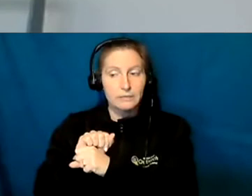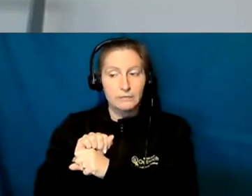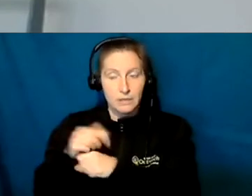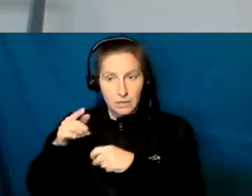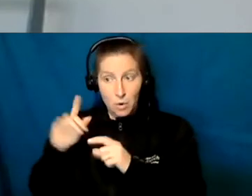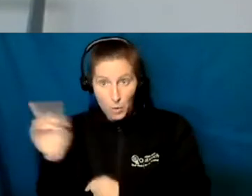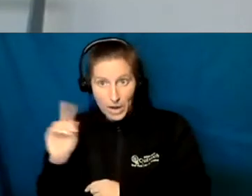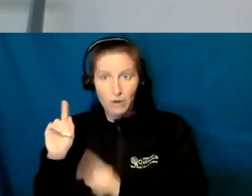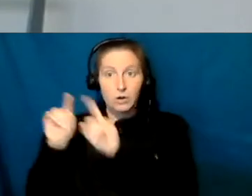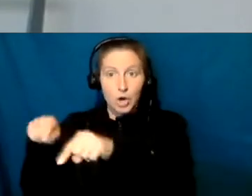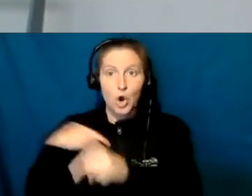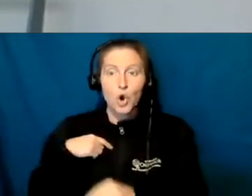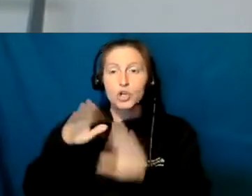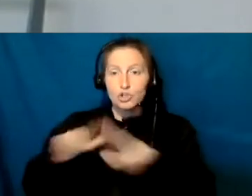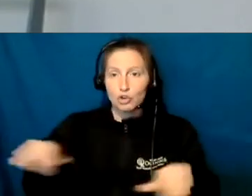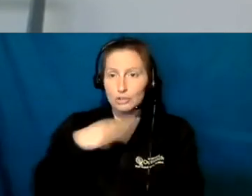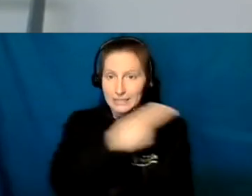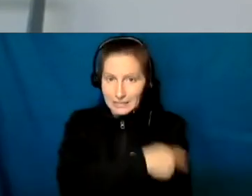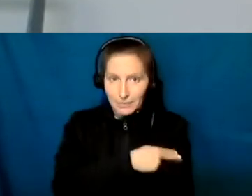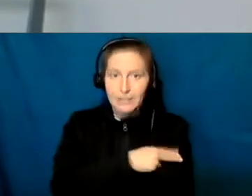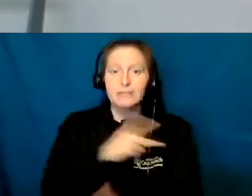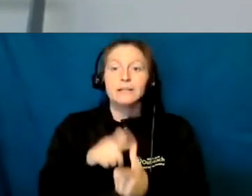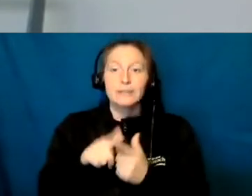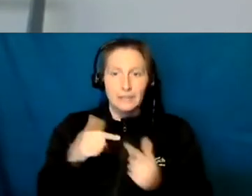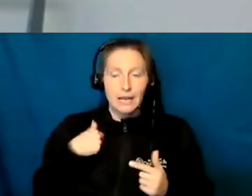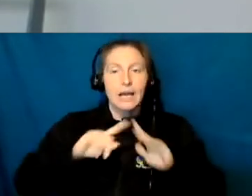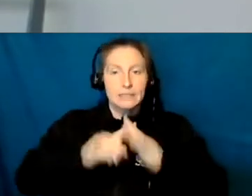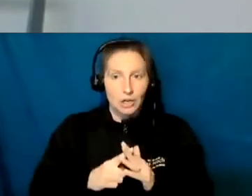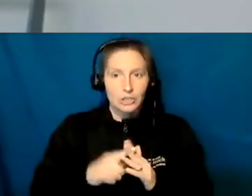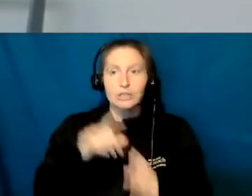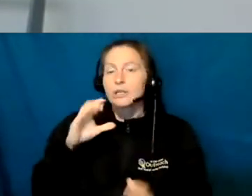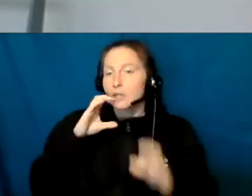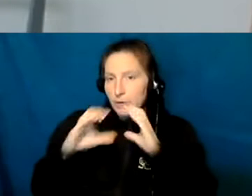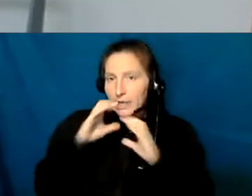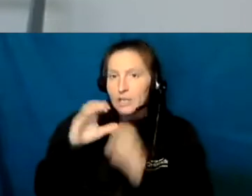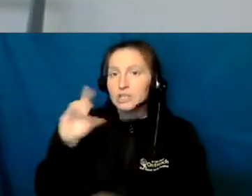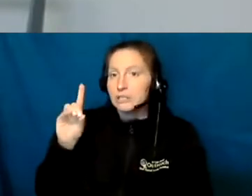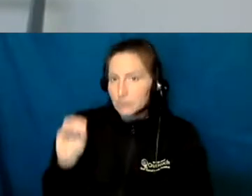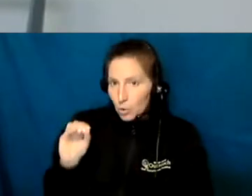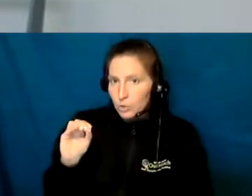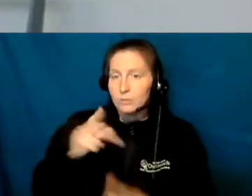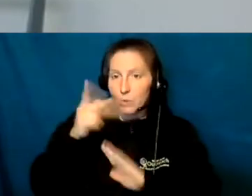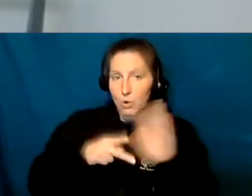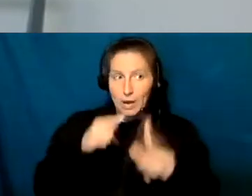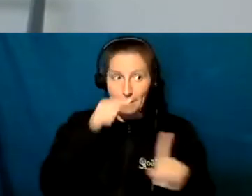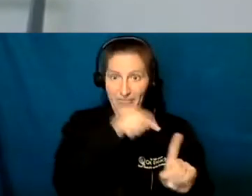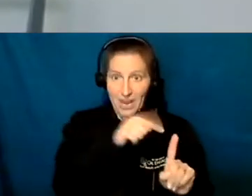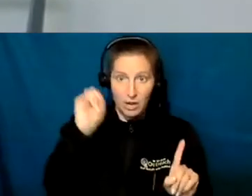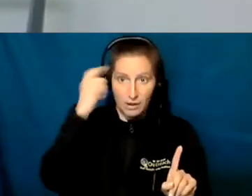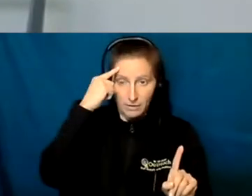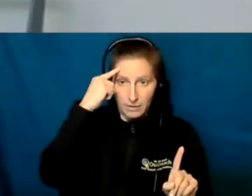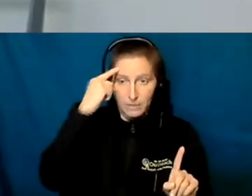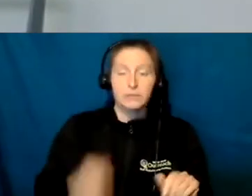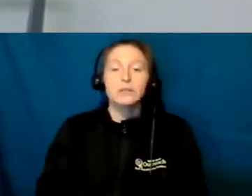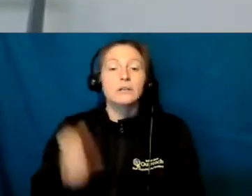in the communicative disorders program at Madison to see if I liked that. And actually, we didn't get any audiology